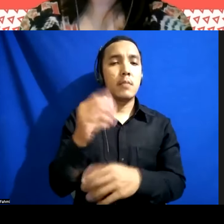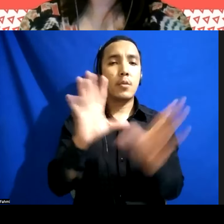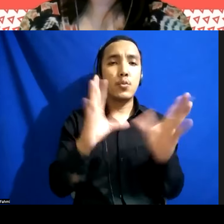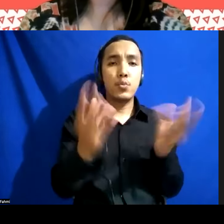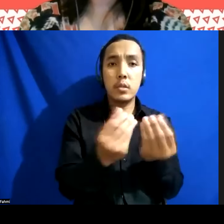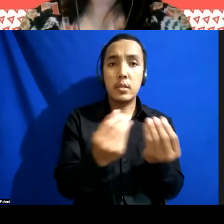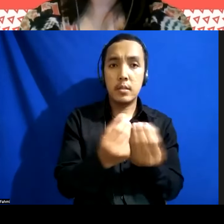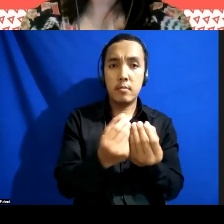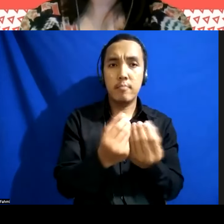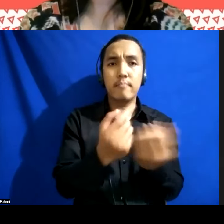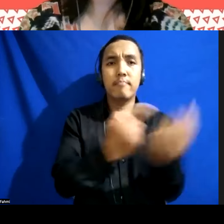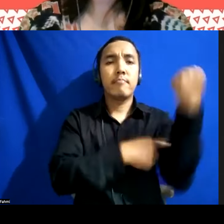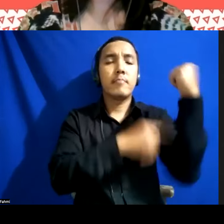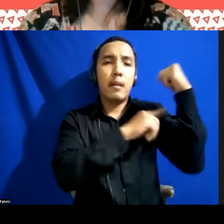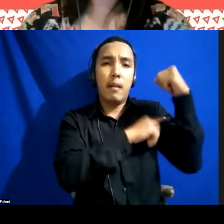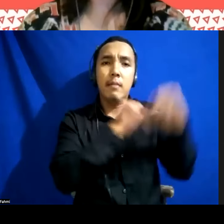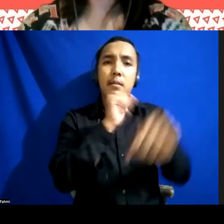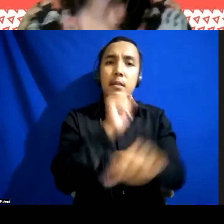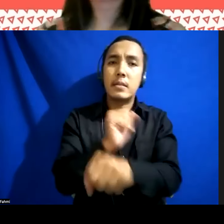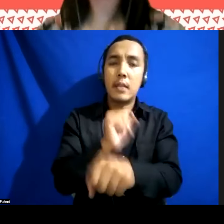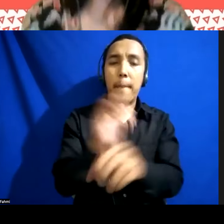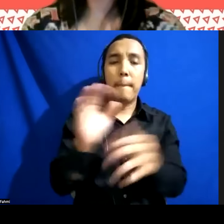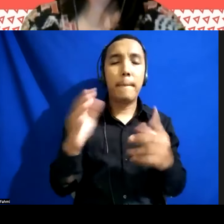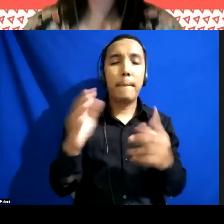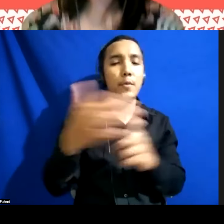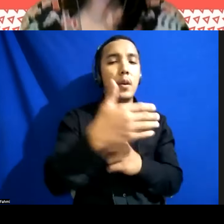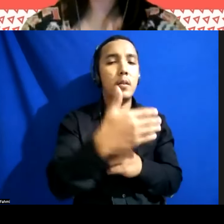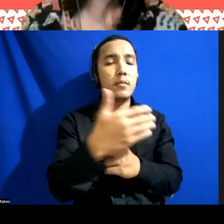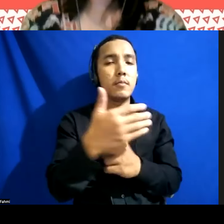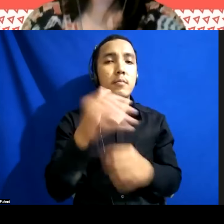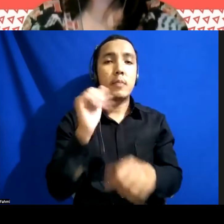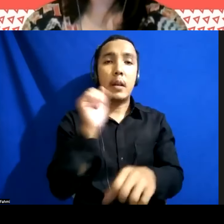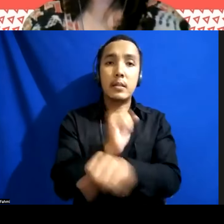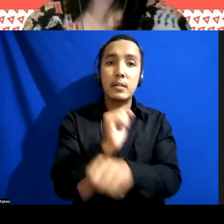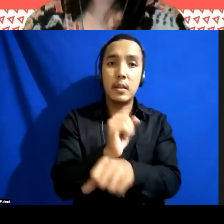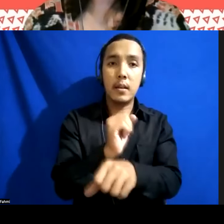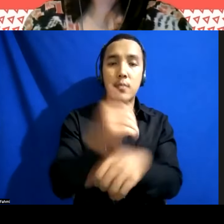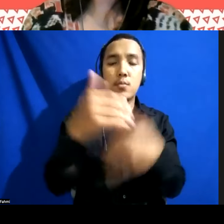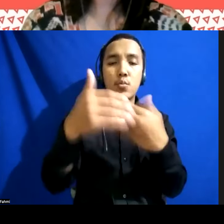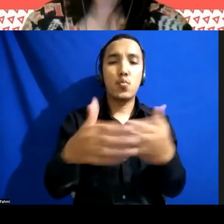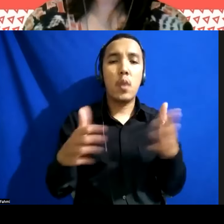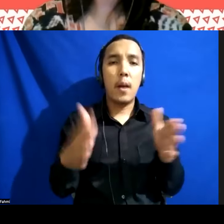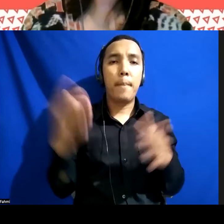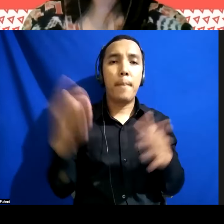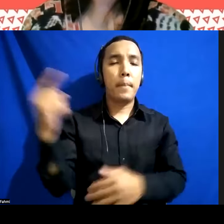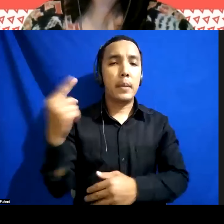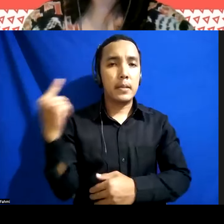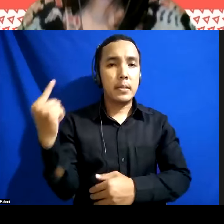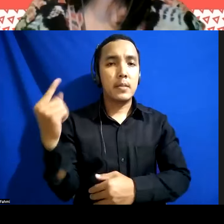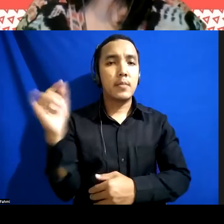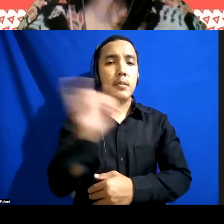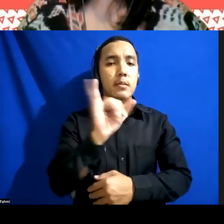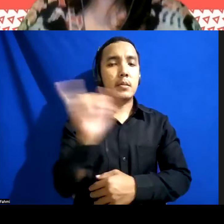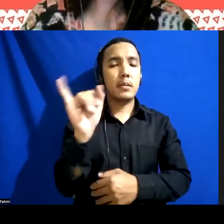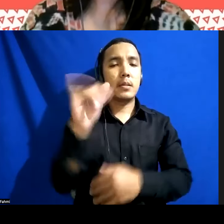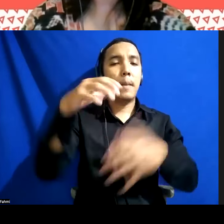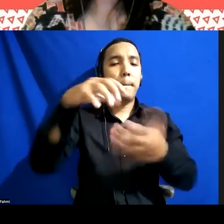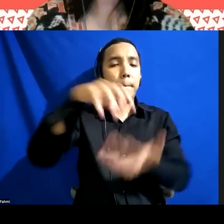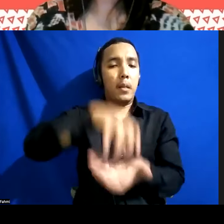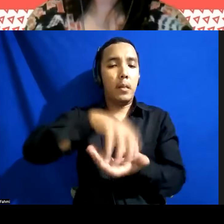for employment, as well as for social insurance, or as well as for sports